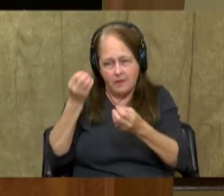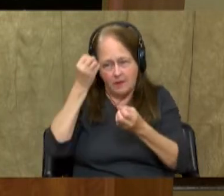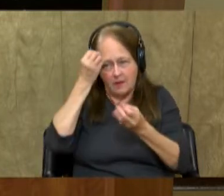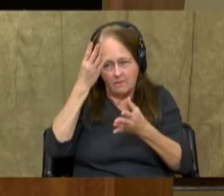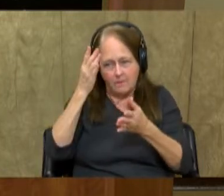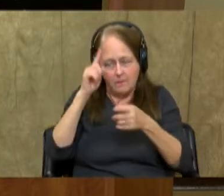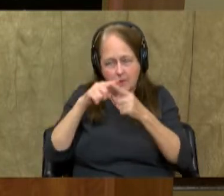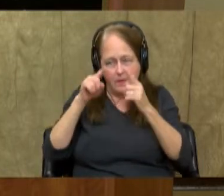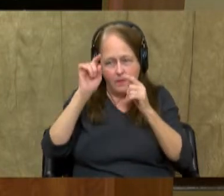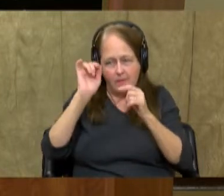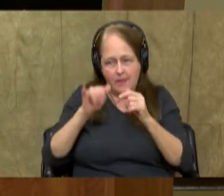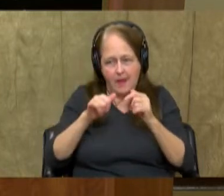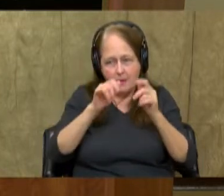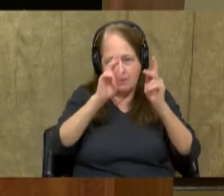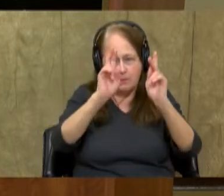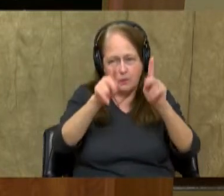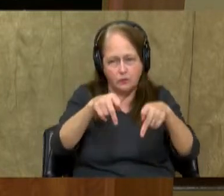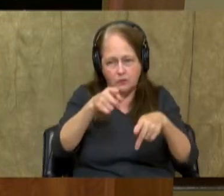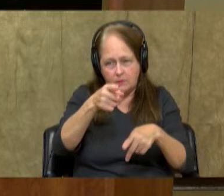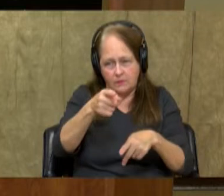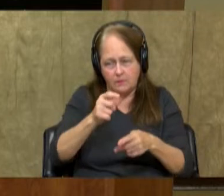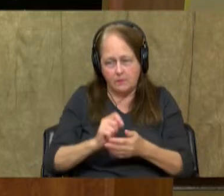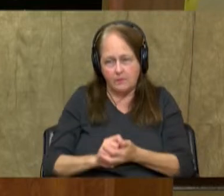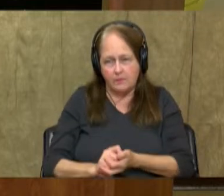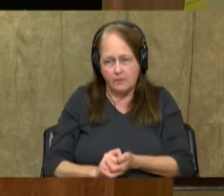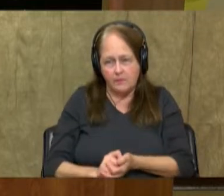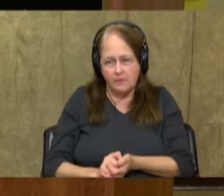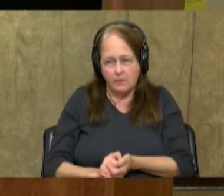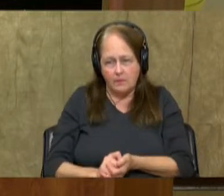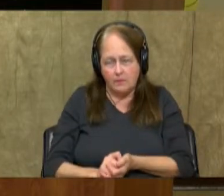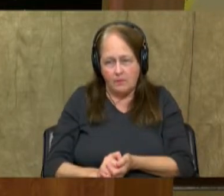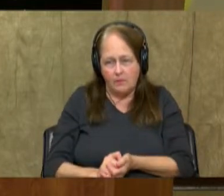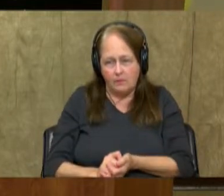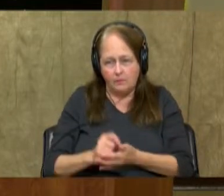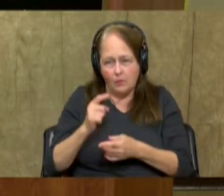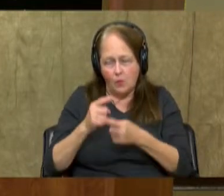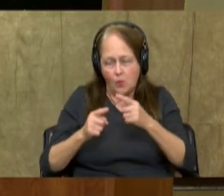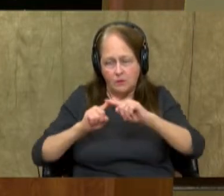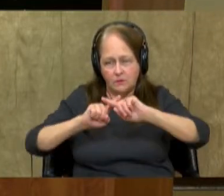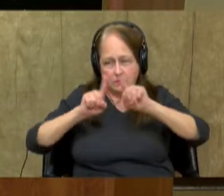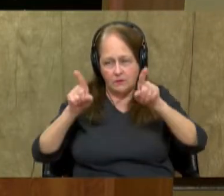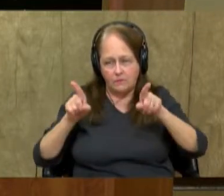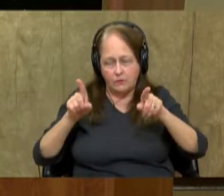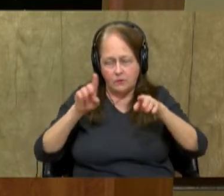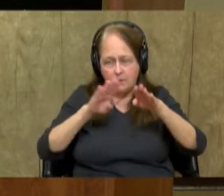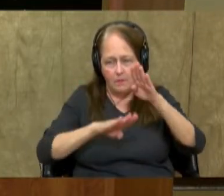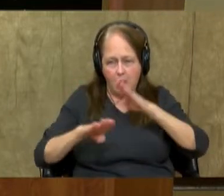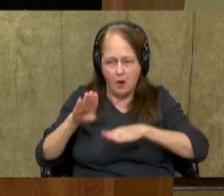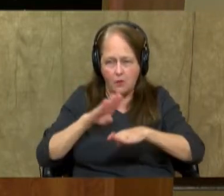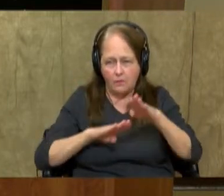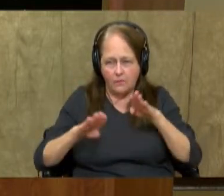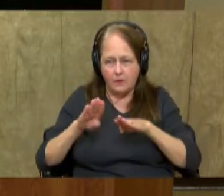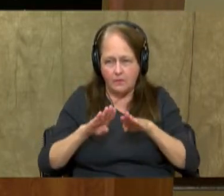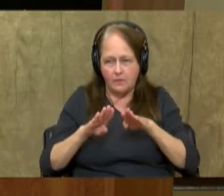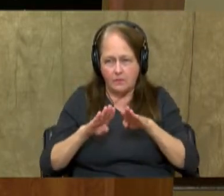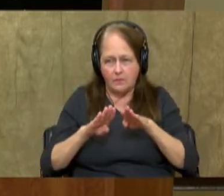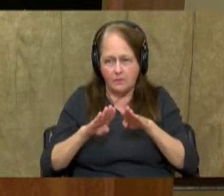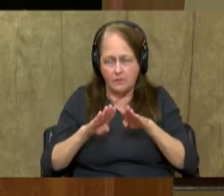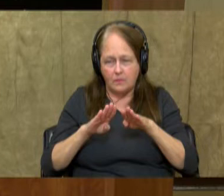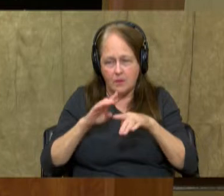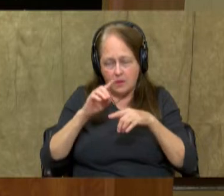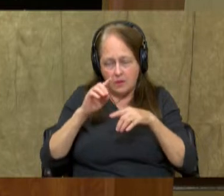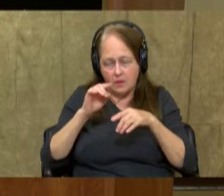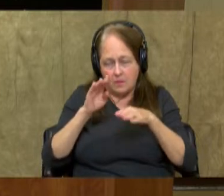information but that person. Good. Now, what's the difference in a biography? Well,